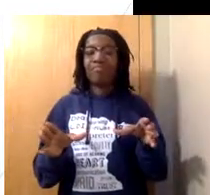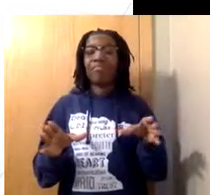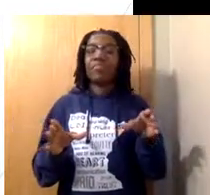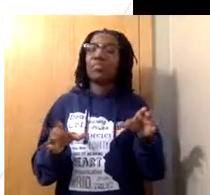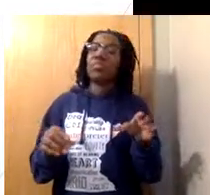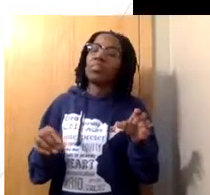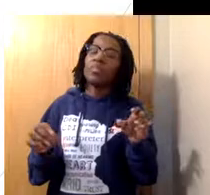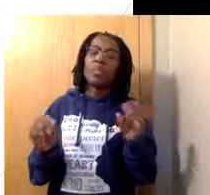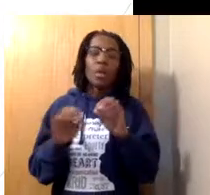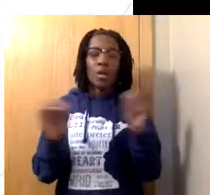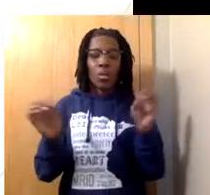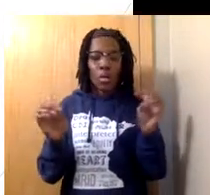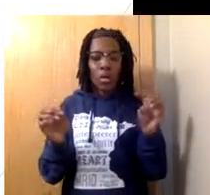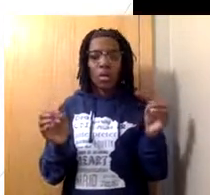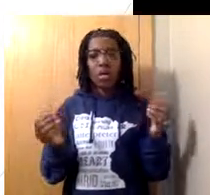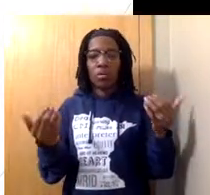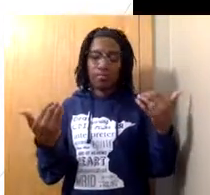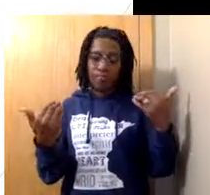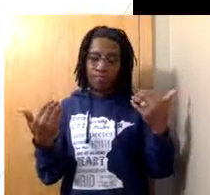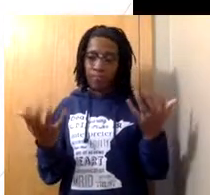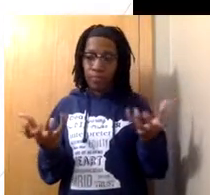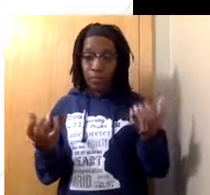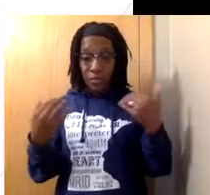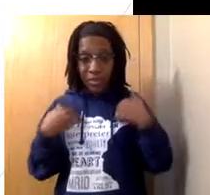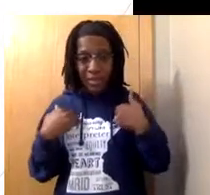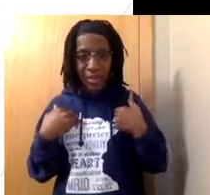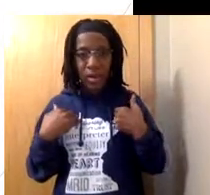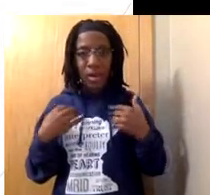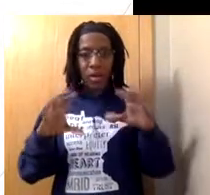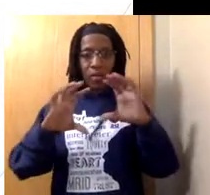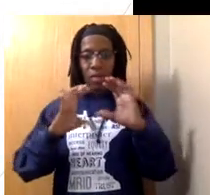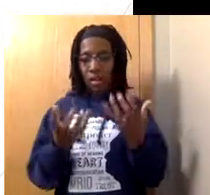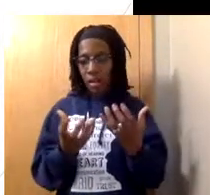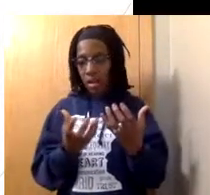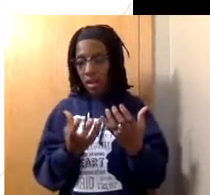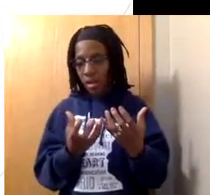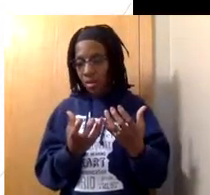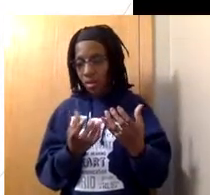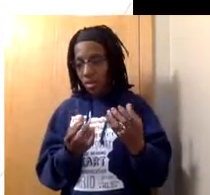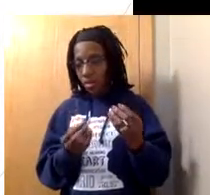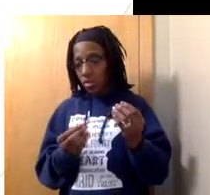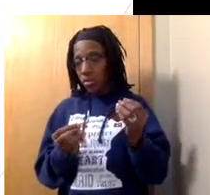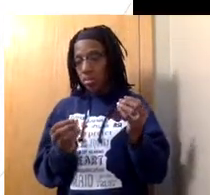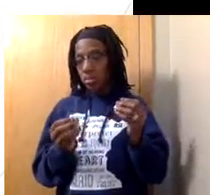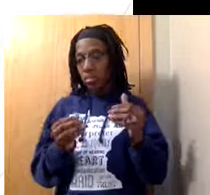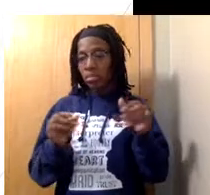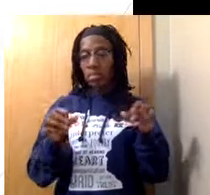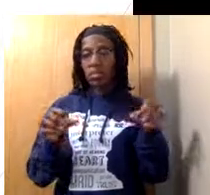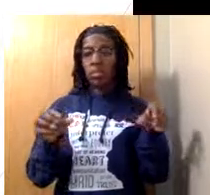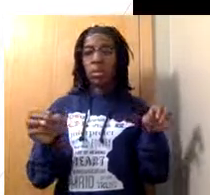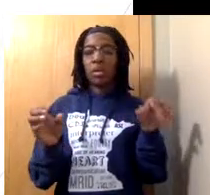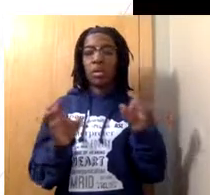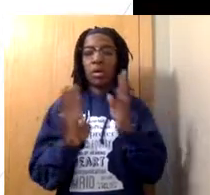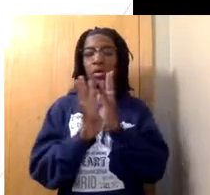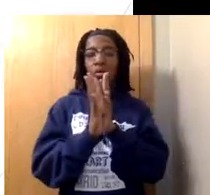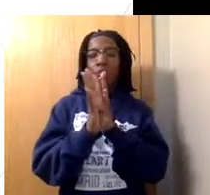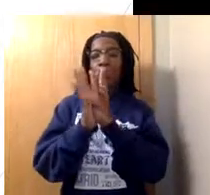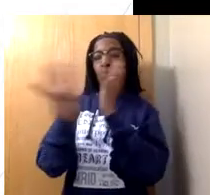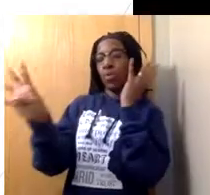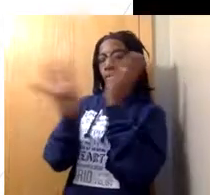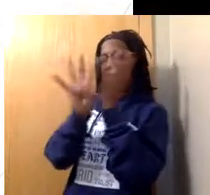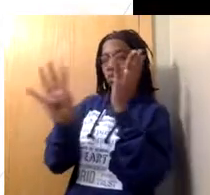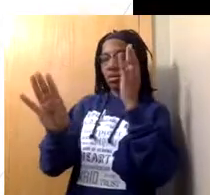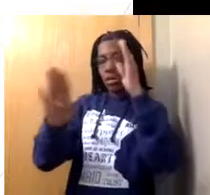want to have the classroom in rows due to blockage of seeing the teacher